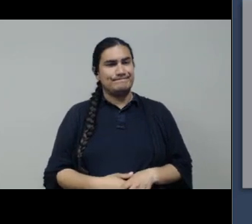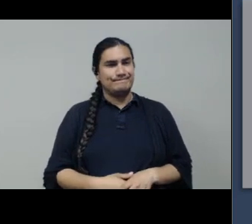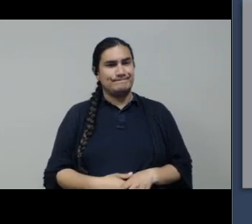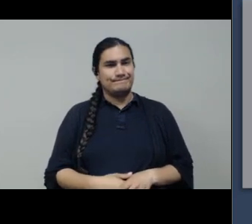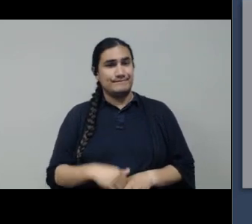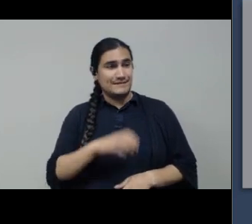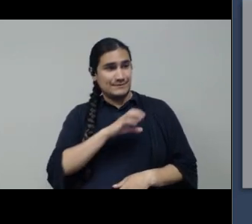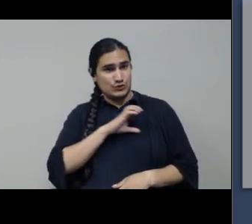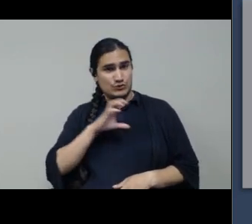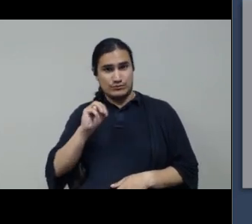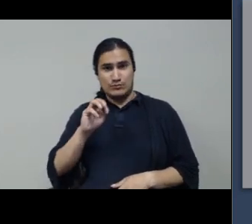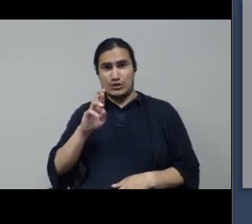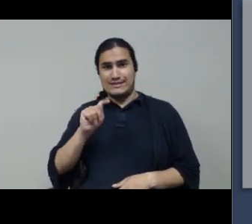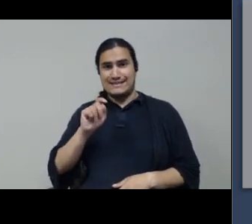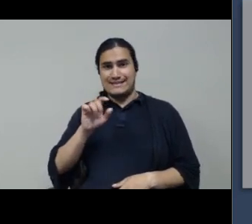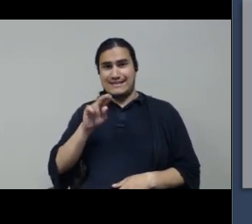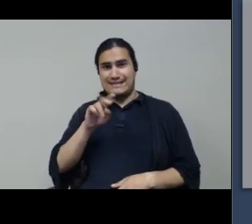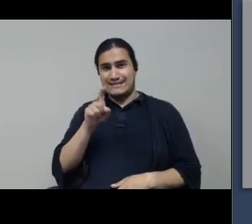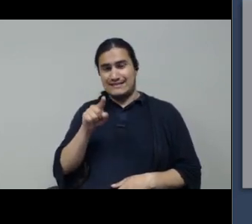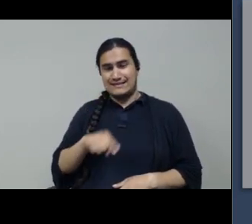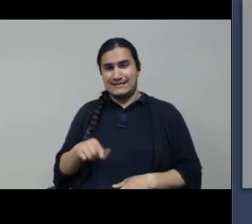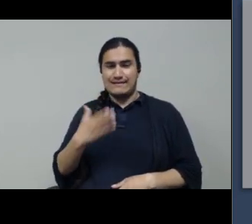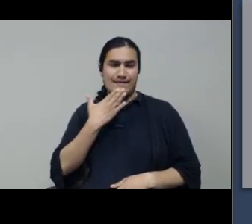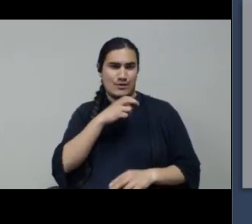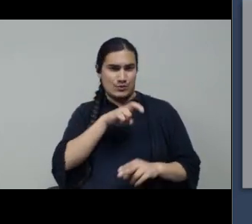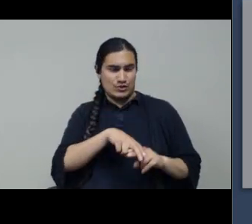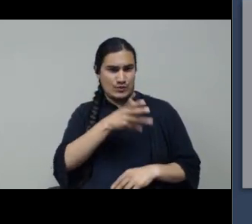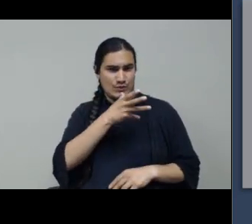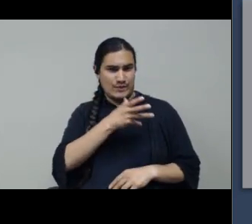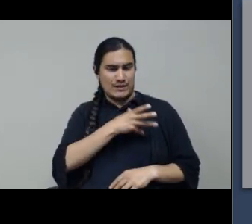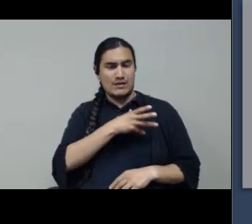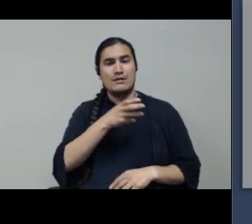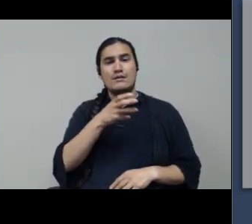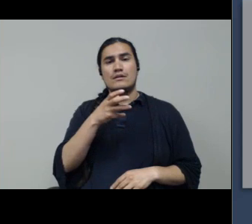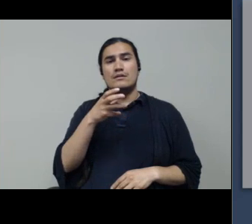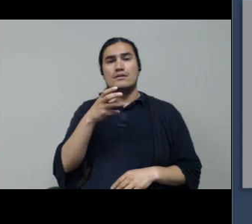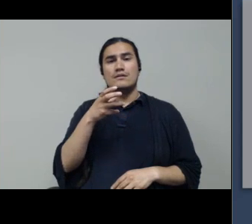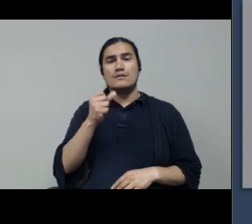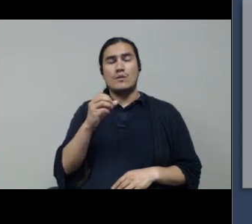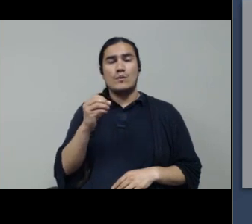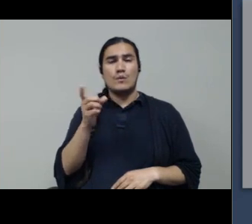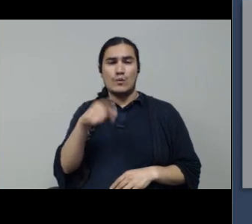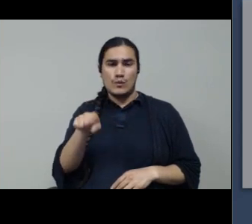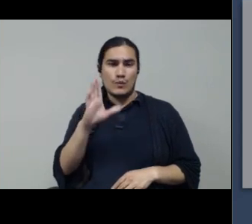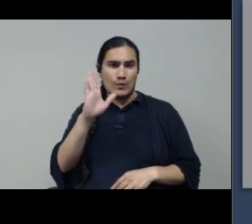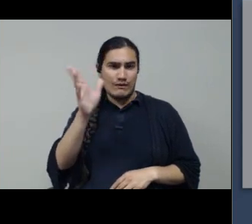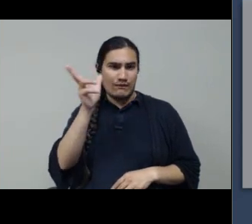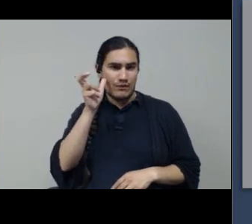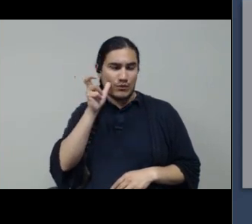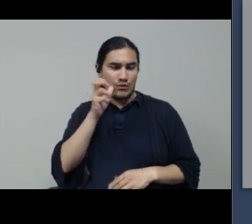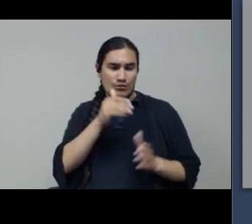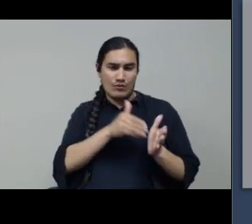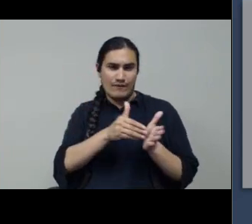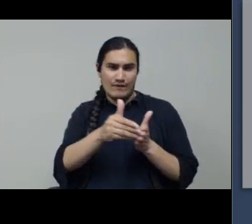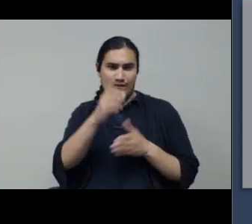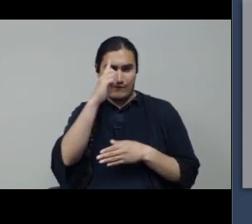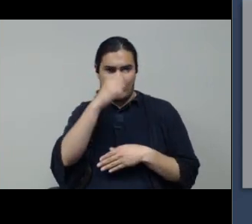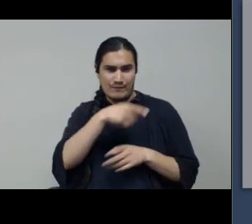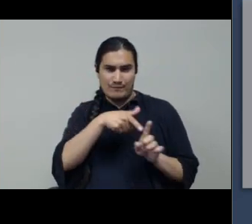Commissioner Martinez. Thank you, Chairwoman. And you're going to hear a recurring theme from me moving